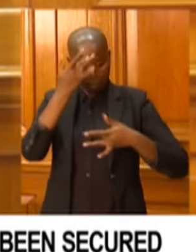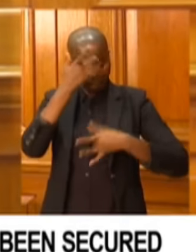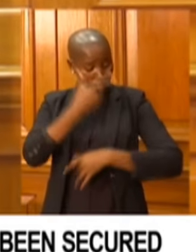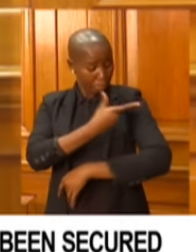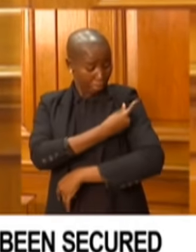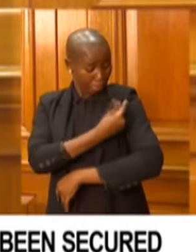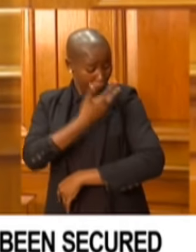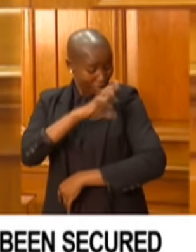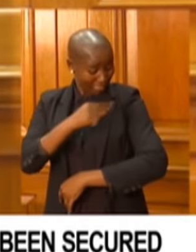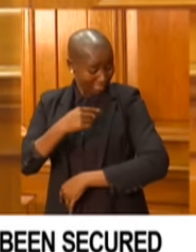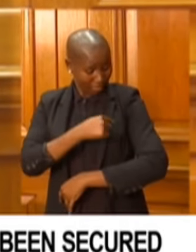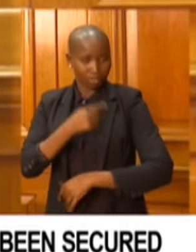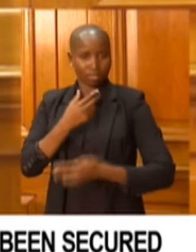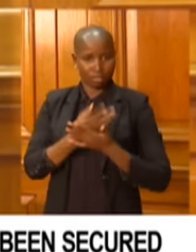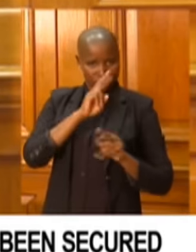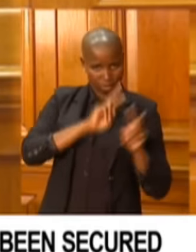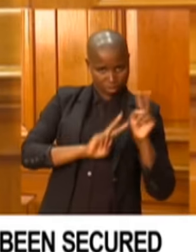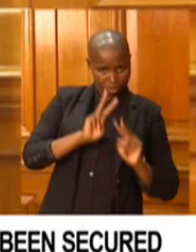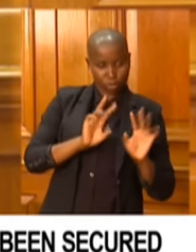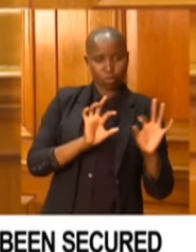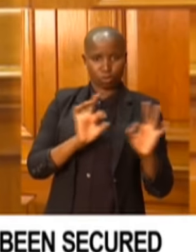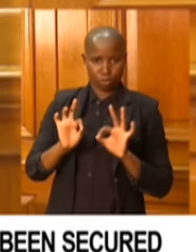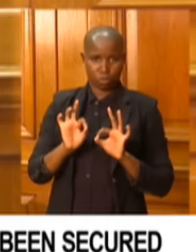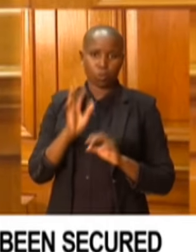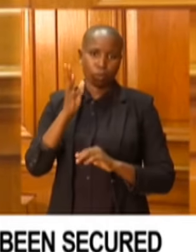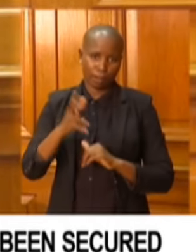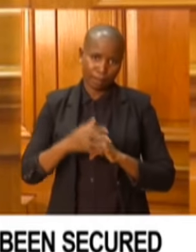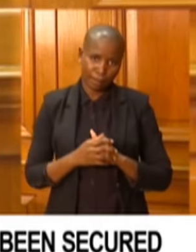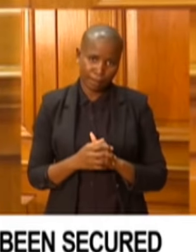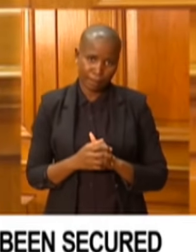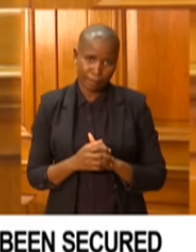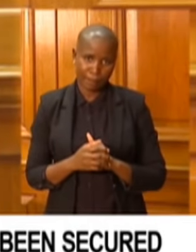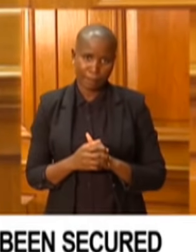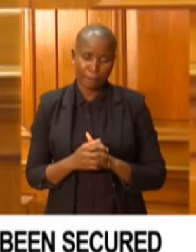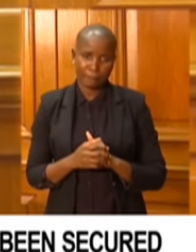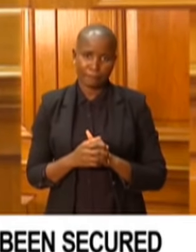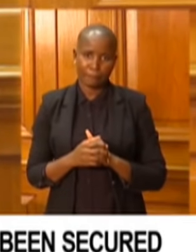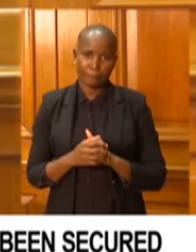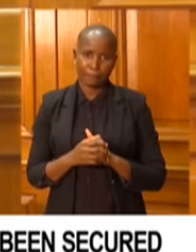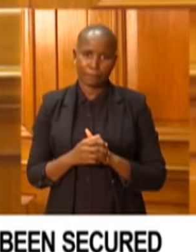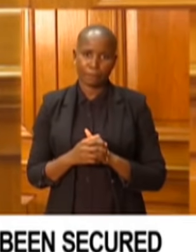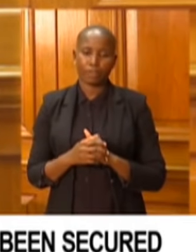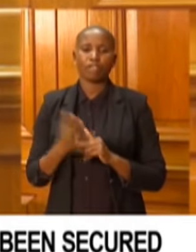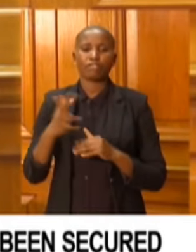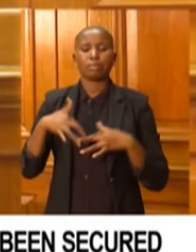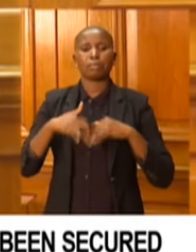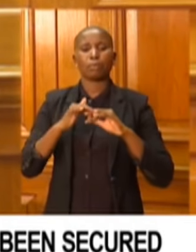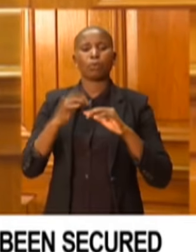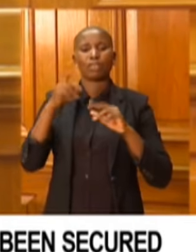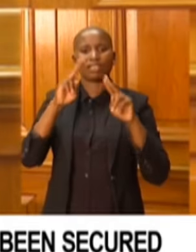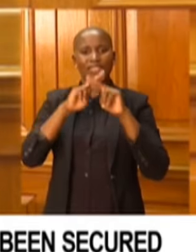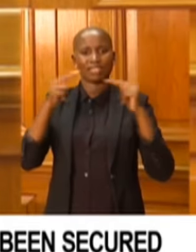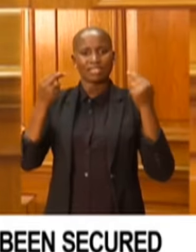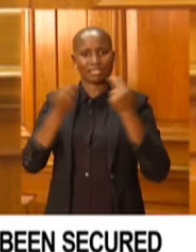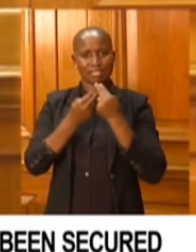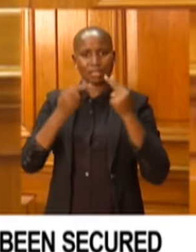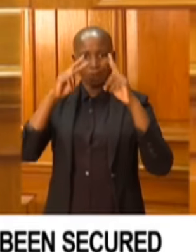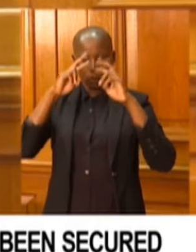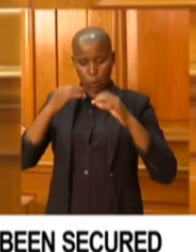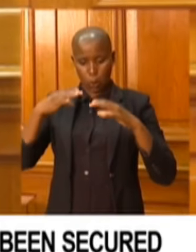various phases that I spoke about. We have established a national coordinating committee which